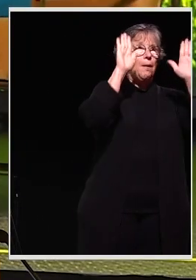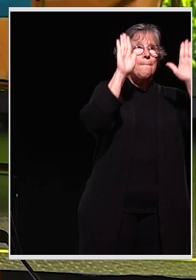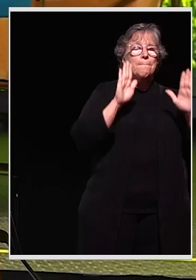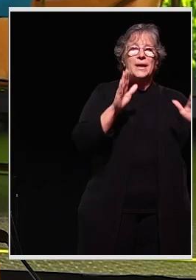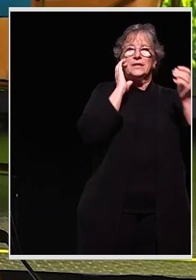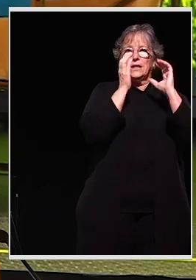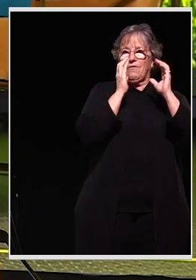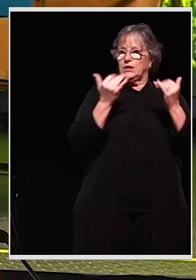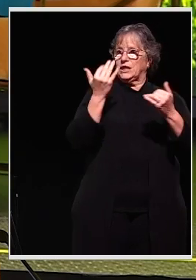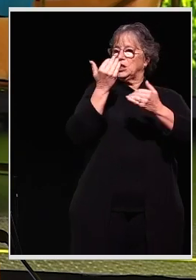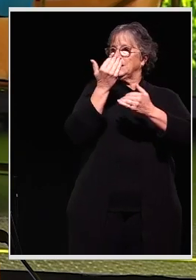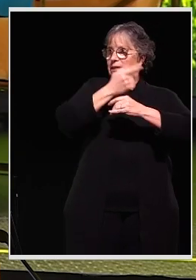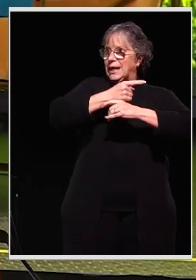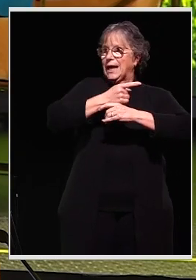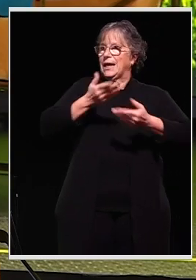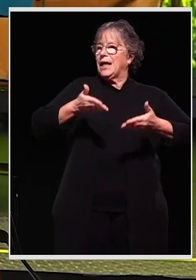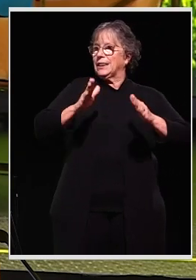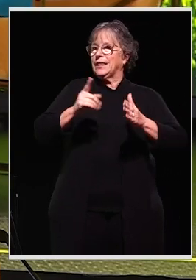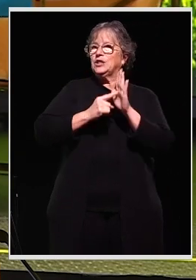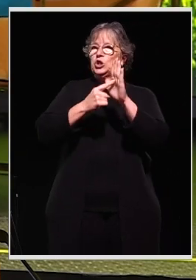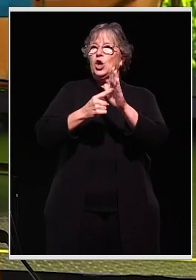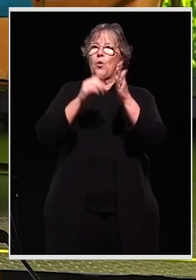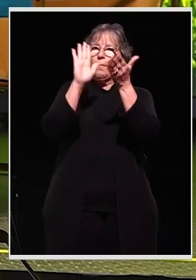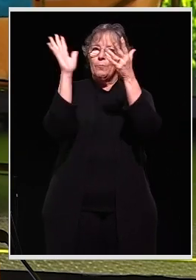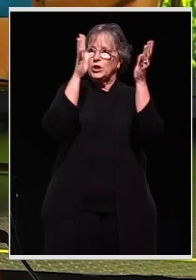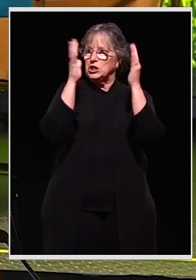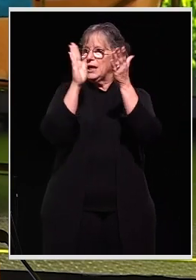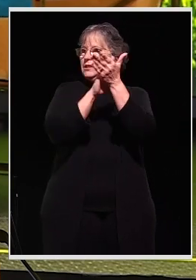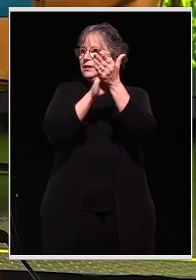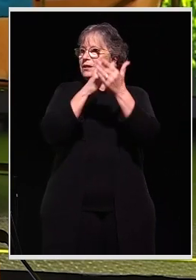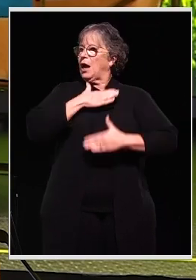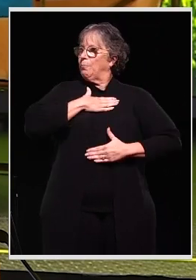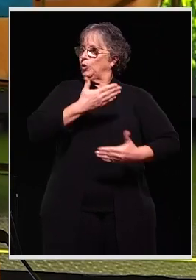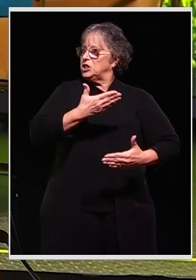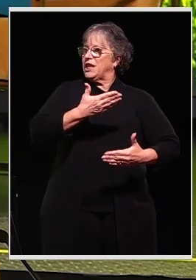conversation today. Let's show our appreciation to Dean Holton and Sahara Moon.